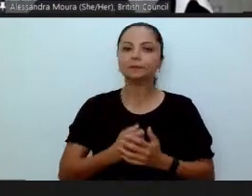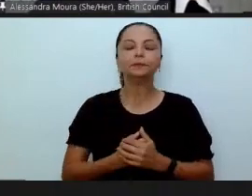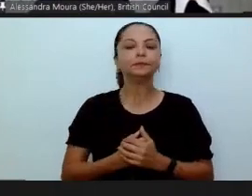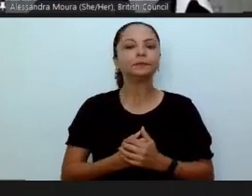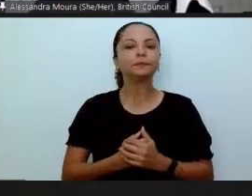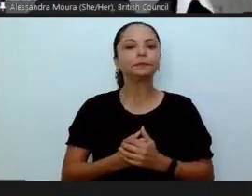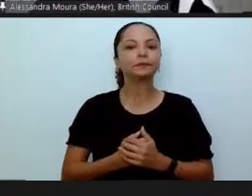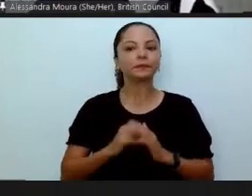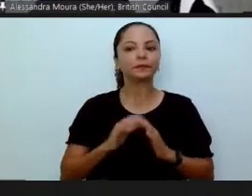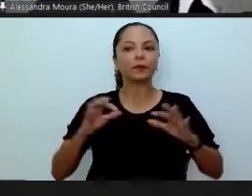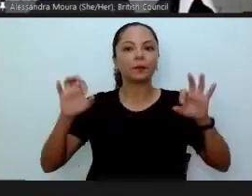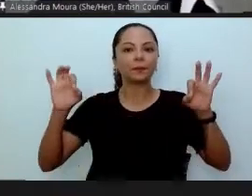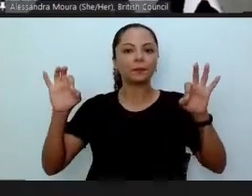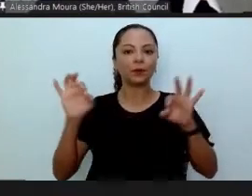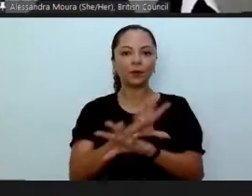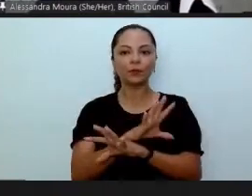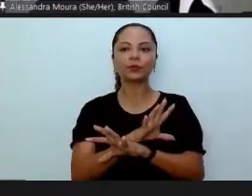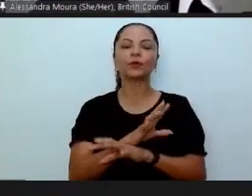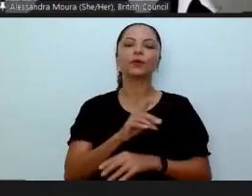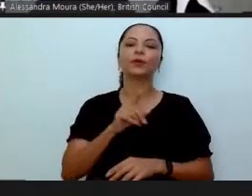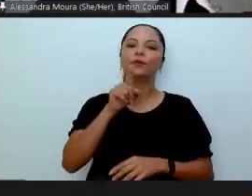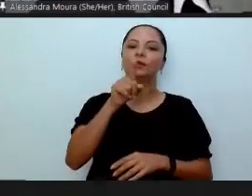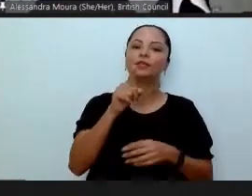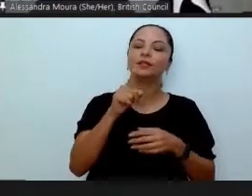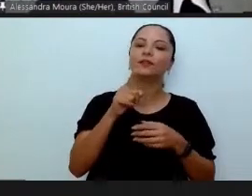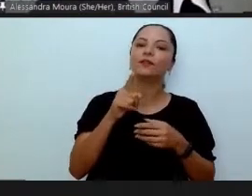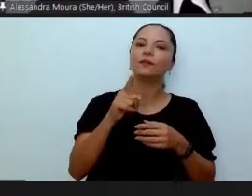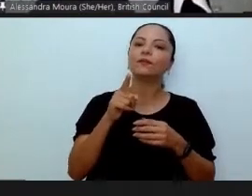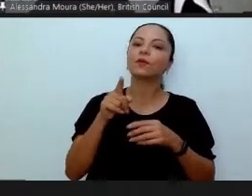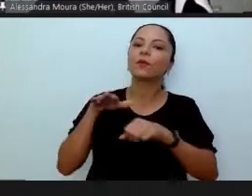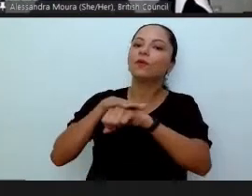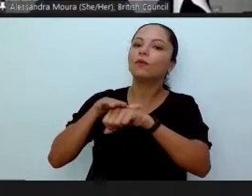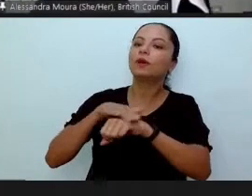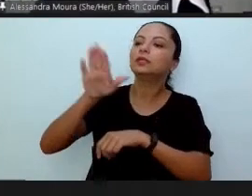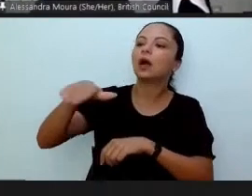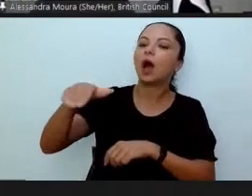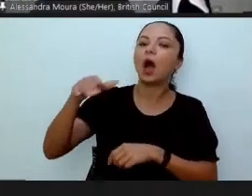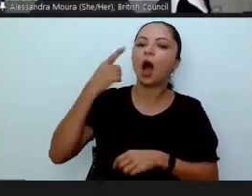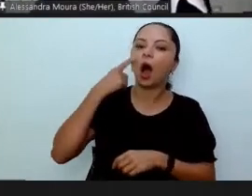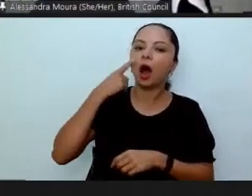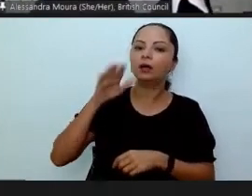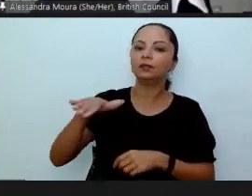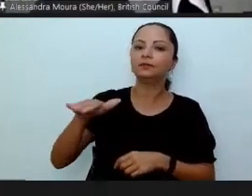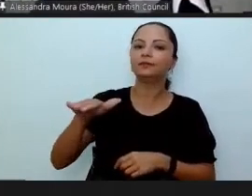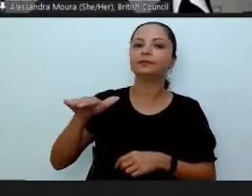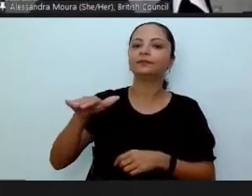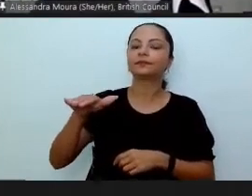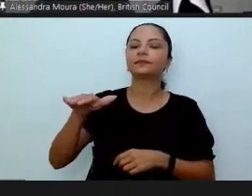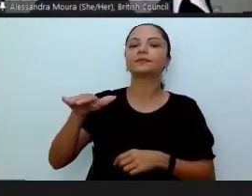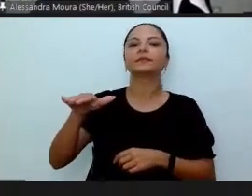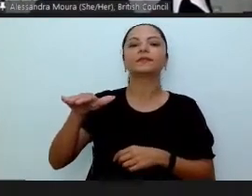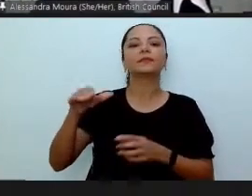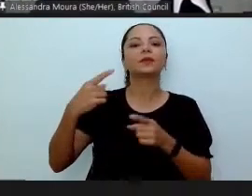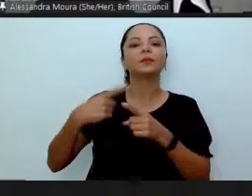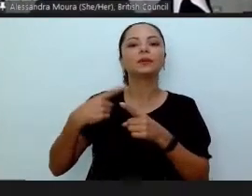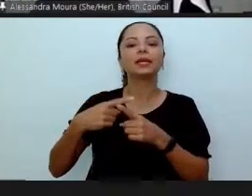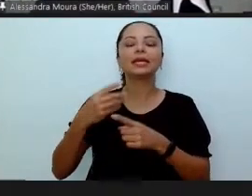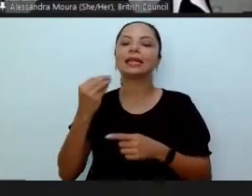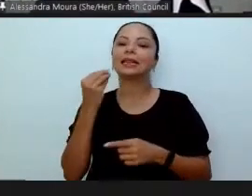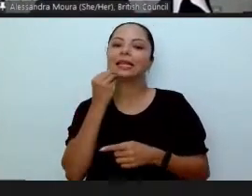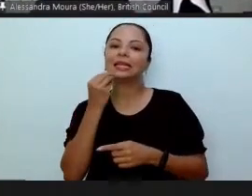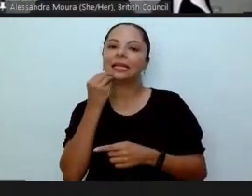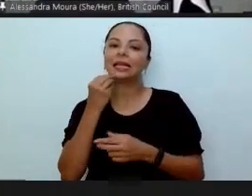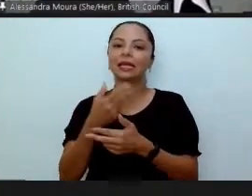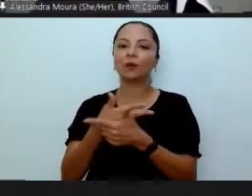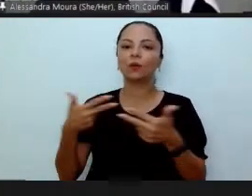them, okay, this is what happened when I imagine it's because you want to try something new. This is what happened. And you tell them and